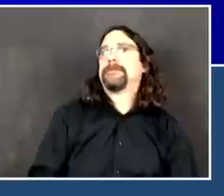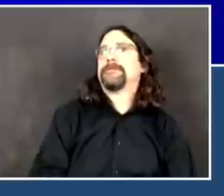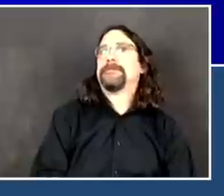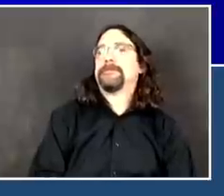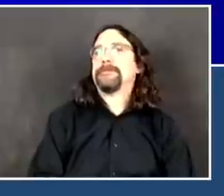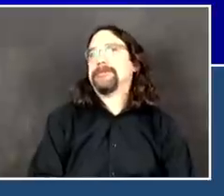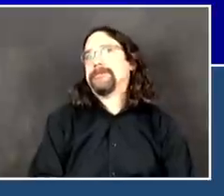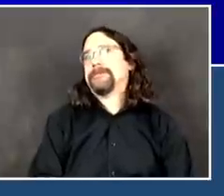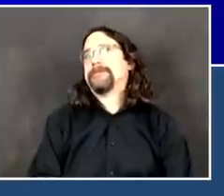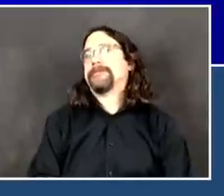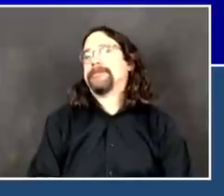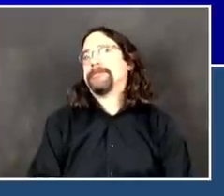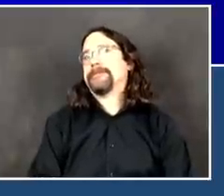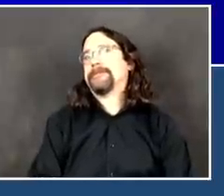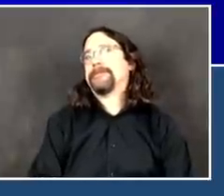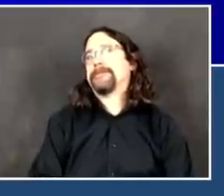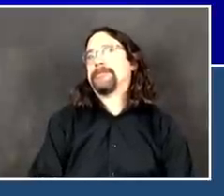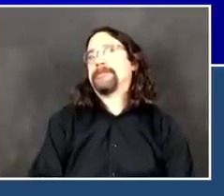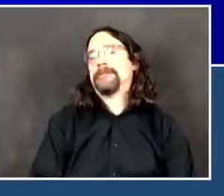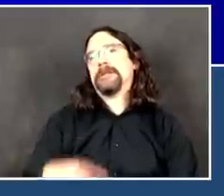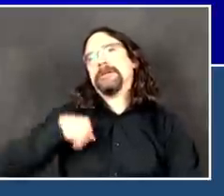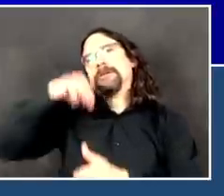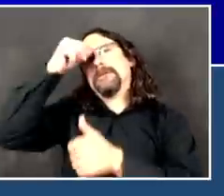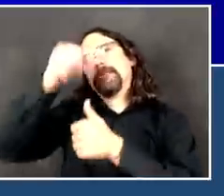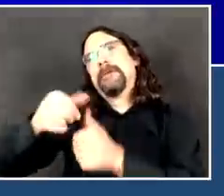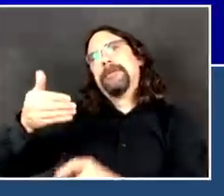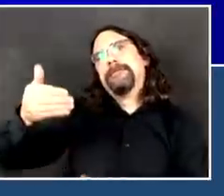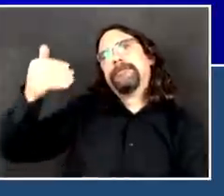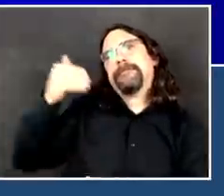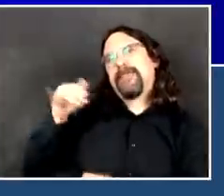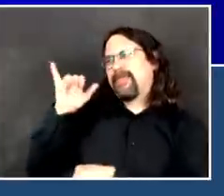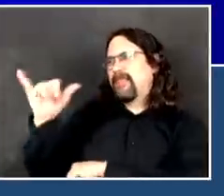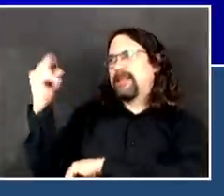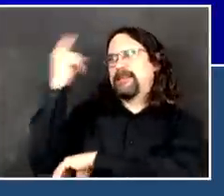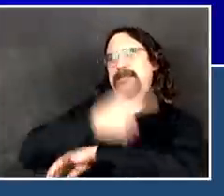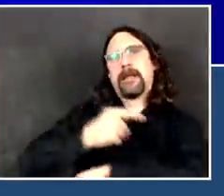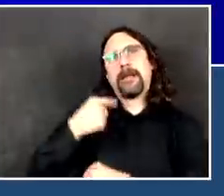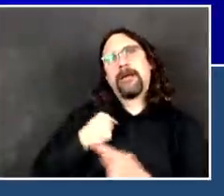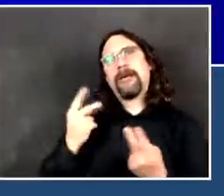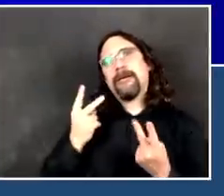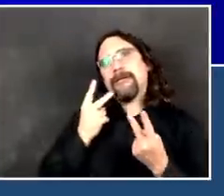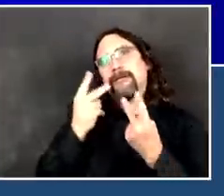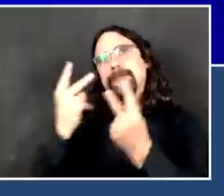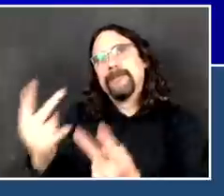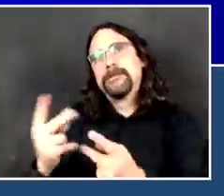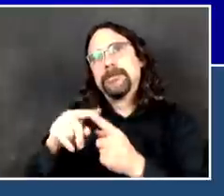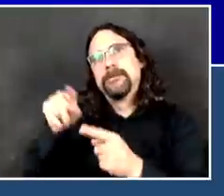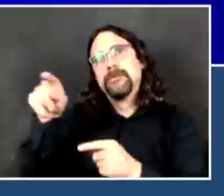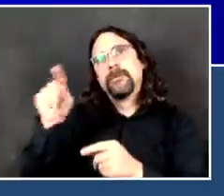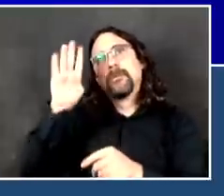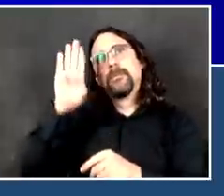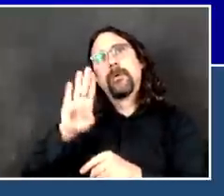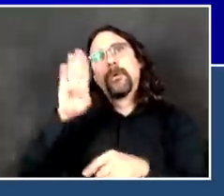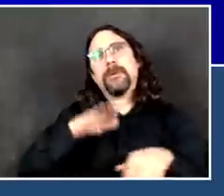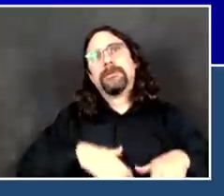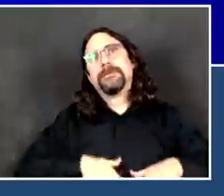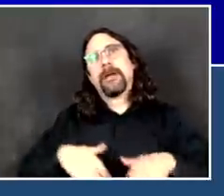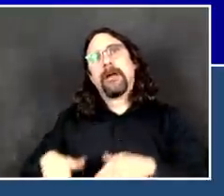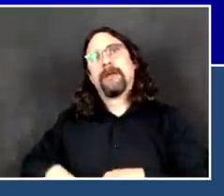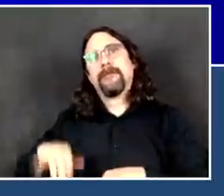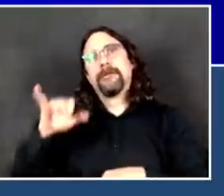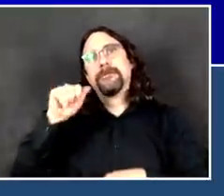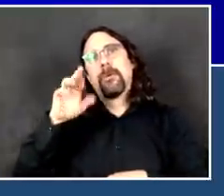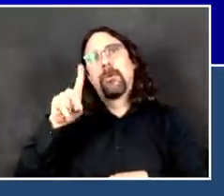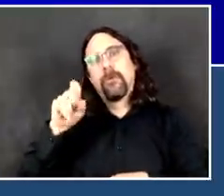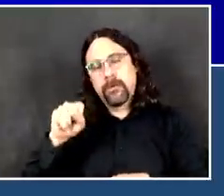hand. There's no machinery. It was all by hand. It reminded me that people would do whatever it took. We've seen it now,